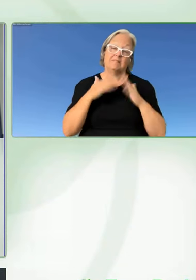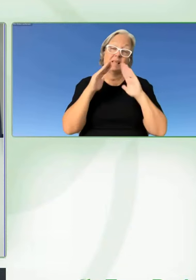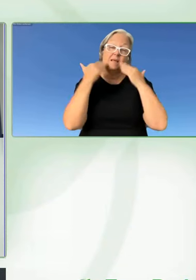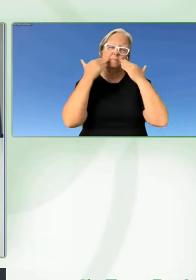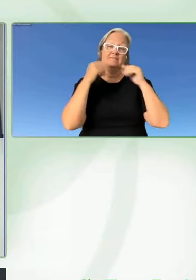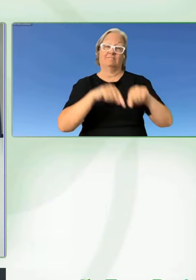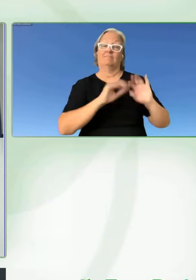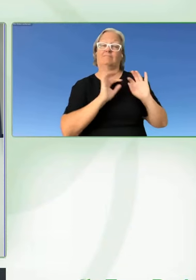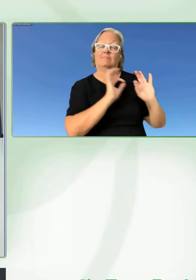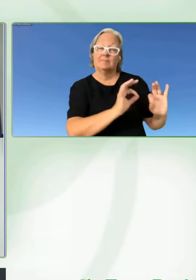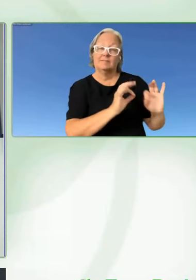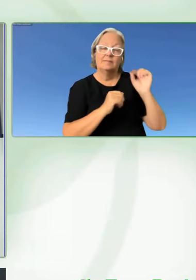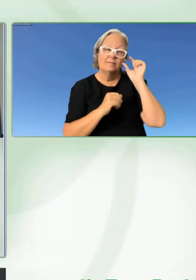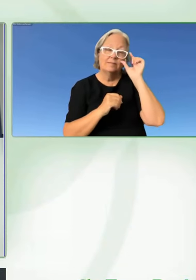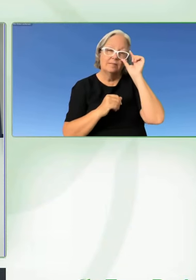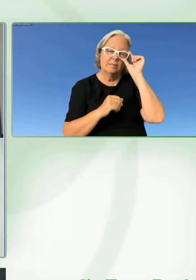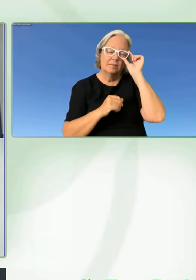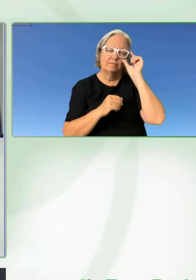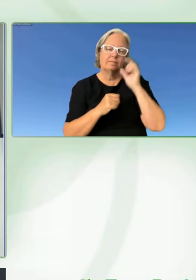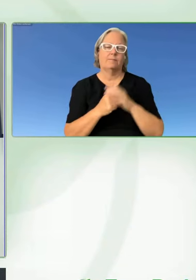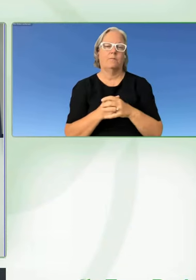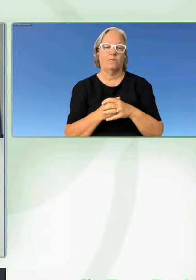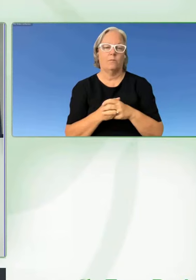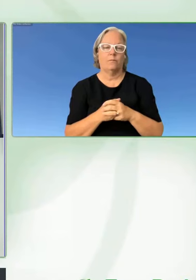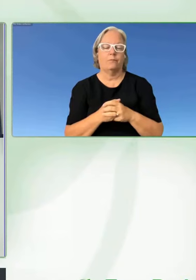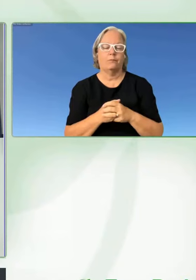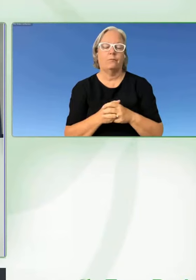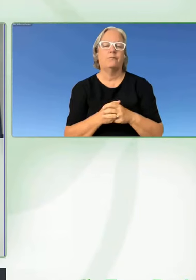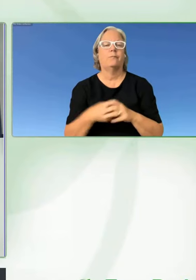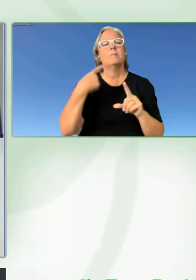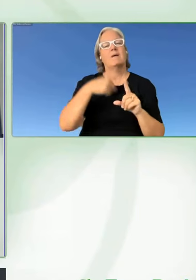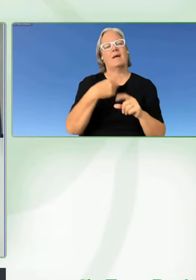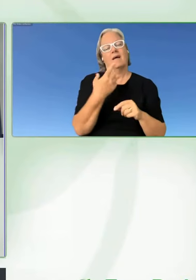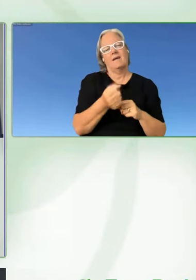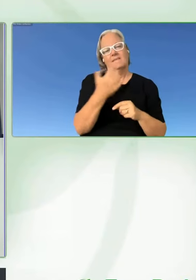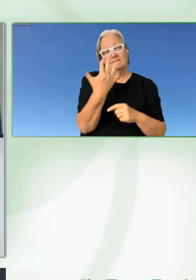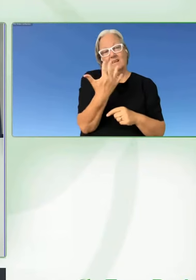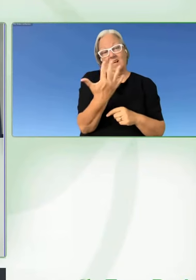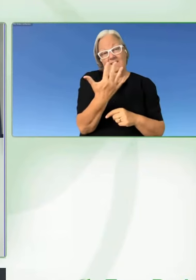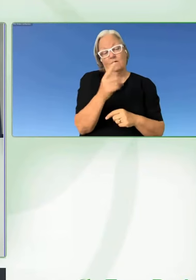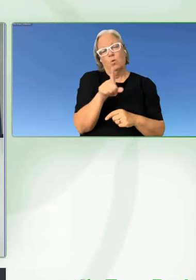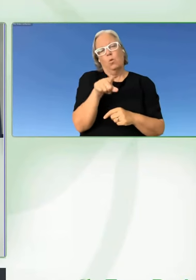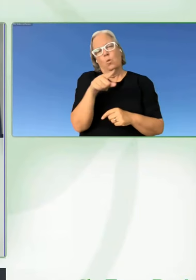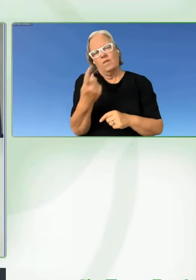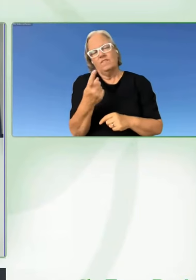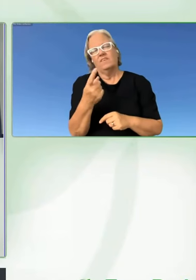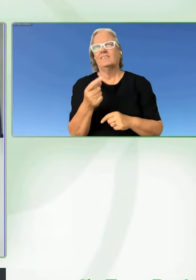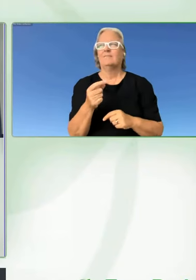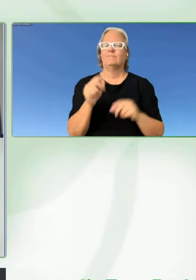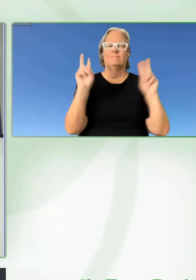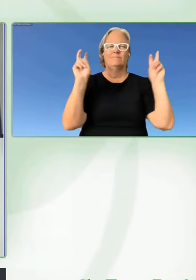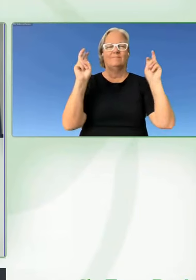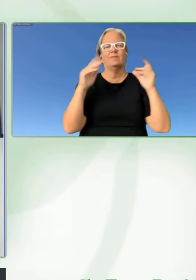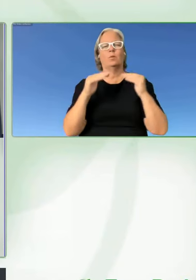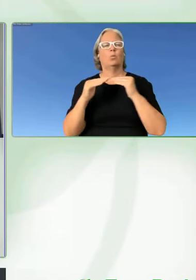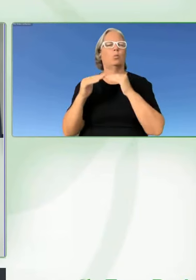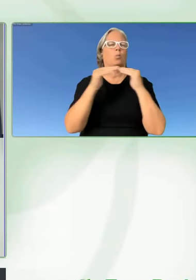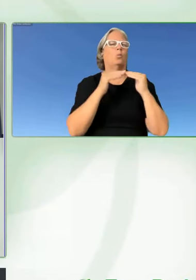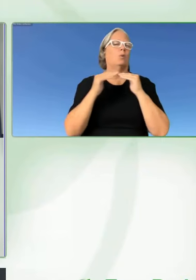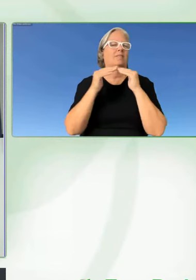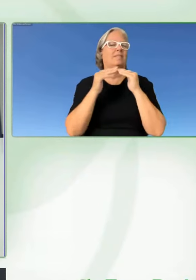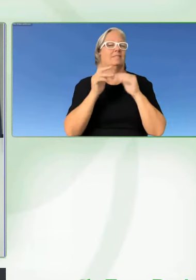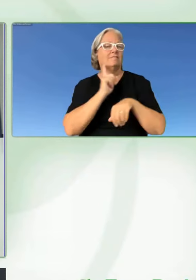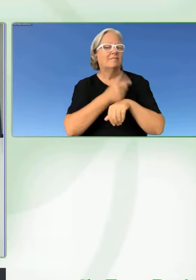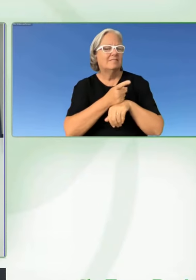Equality Directive, we also do have five other equality directives in the different fields, like